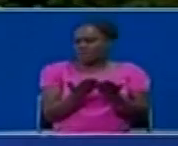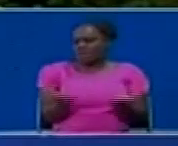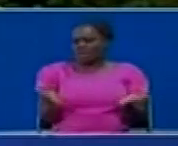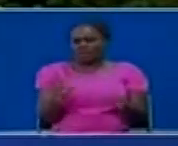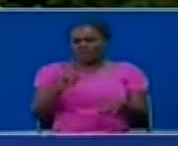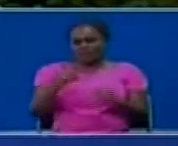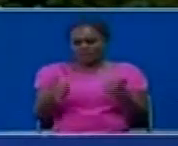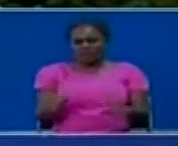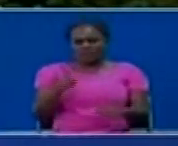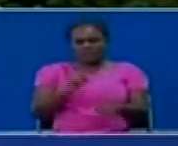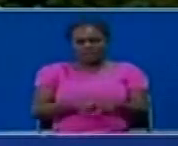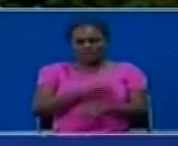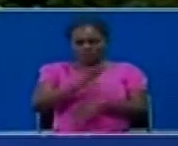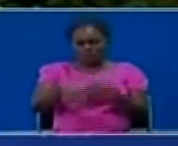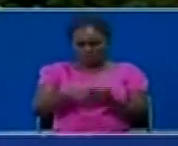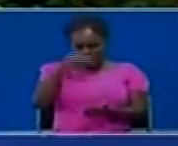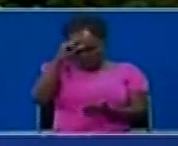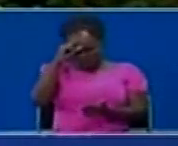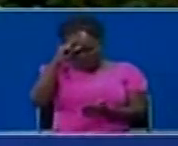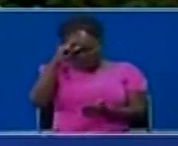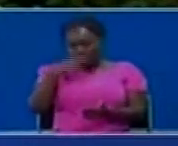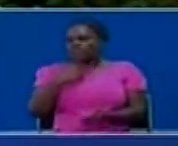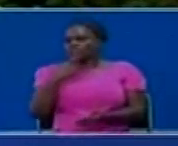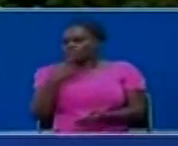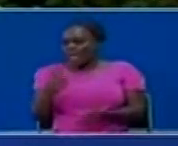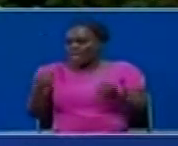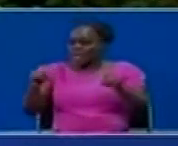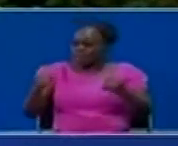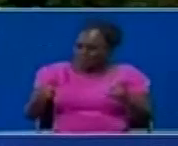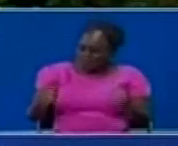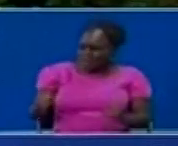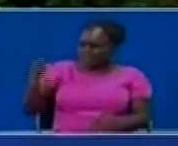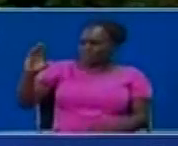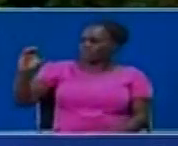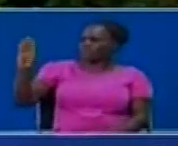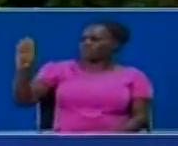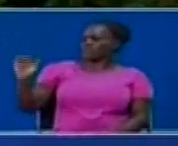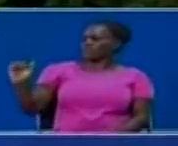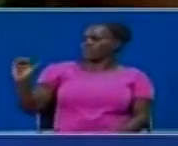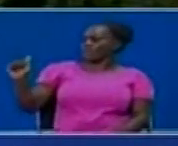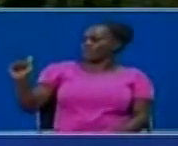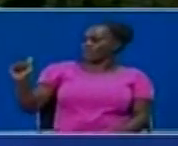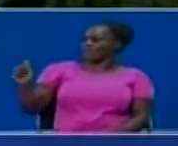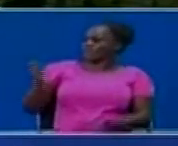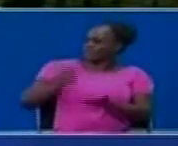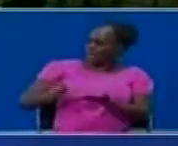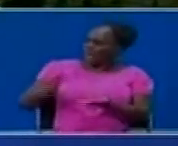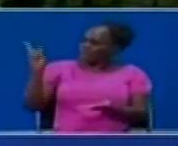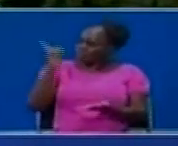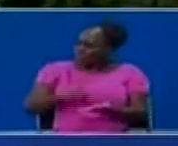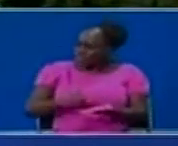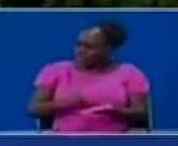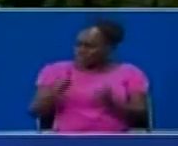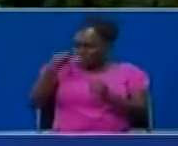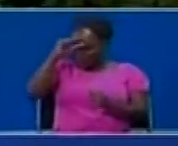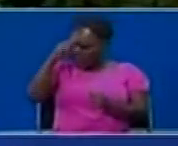point said, oh, government should give us 300%. What we said is implement the CBA. This CBA is a document already signed with the government in